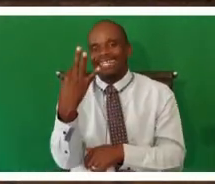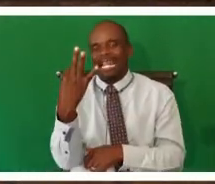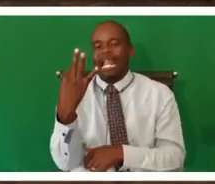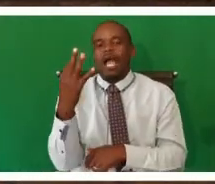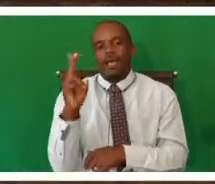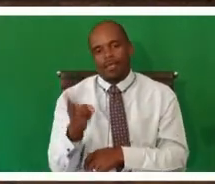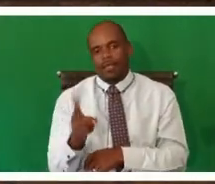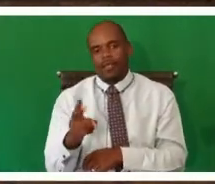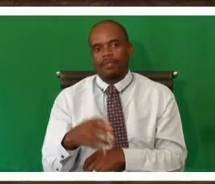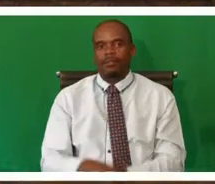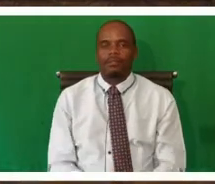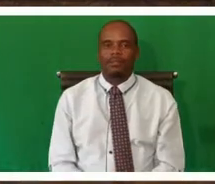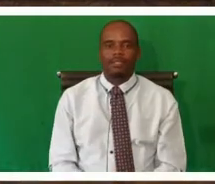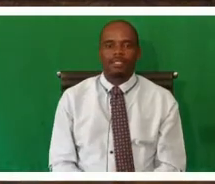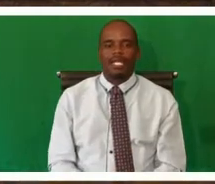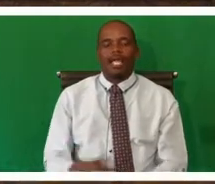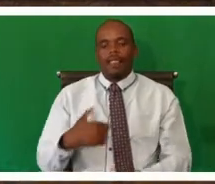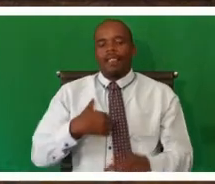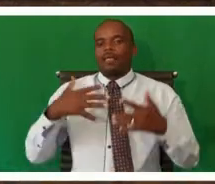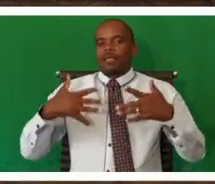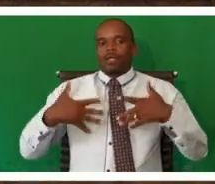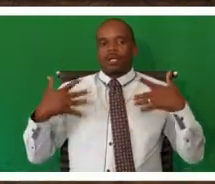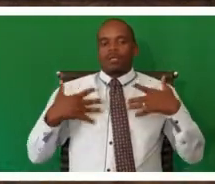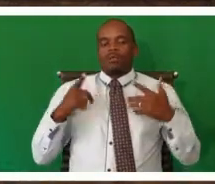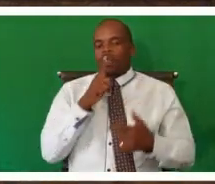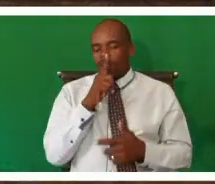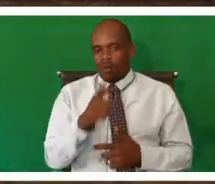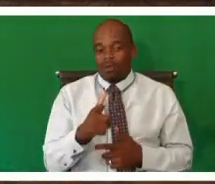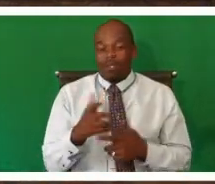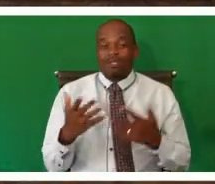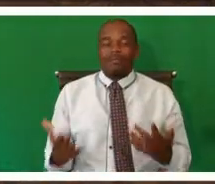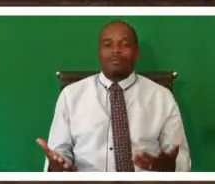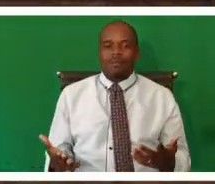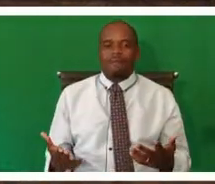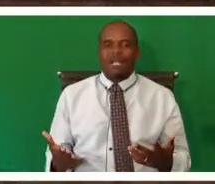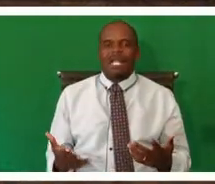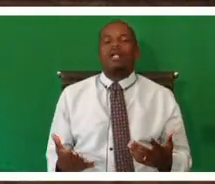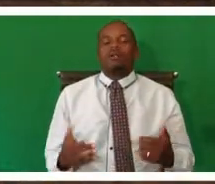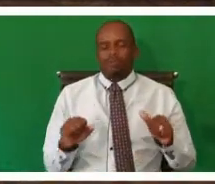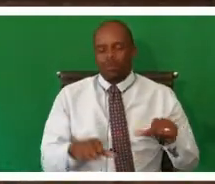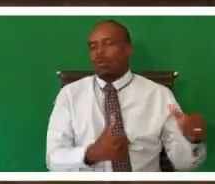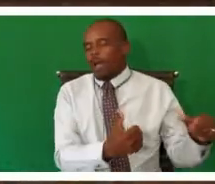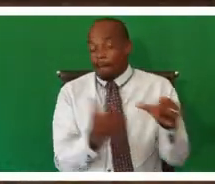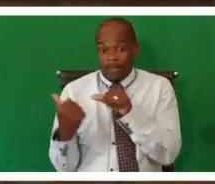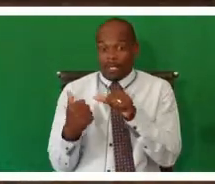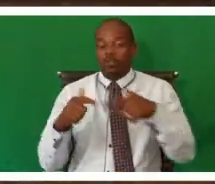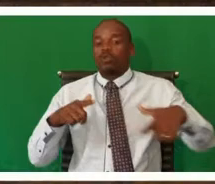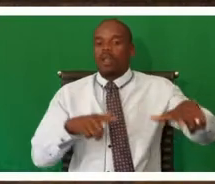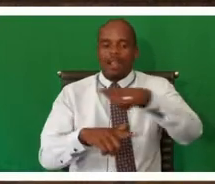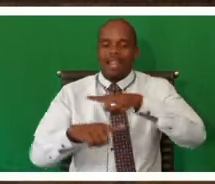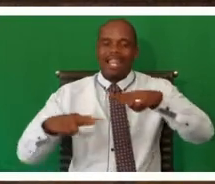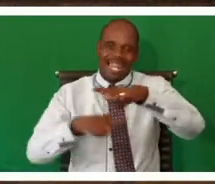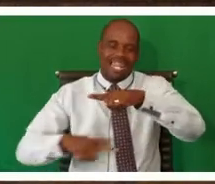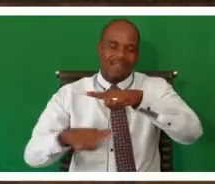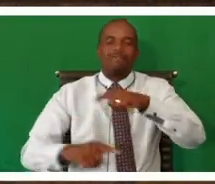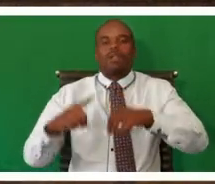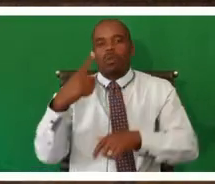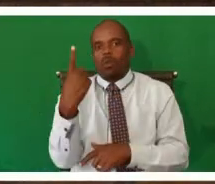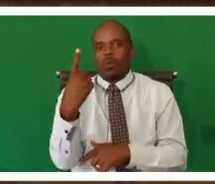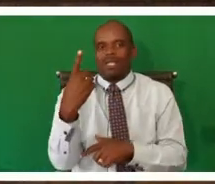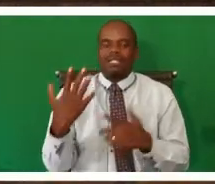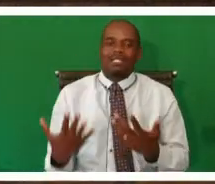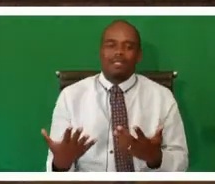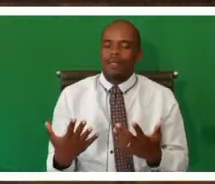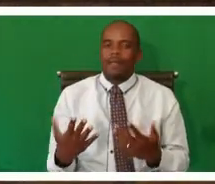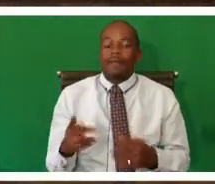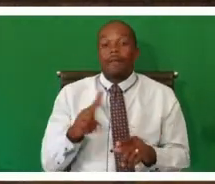I'm happy to say we are back at level 1. However, the fight against COVID-19